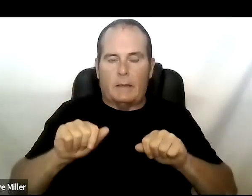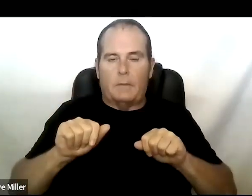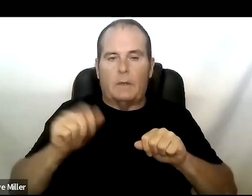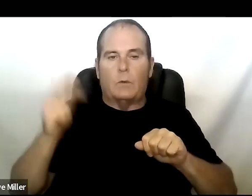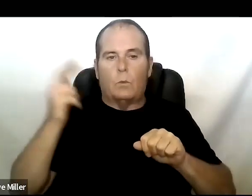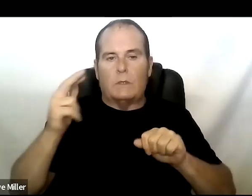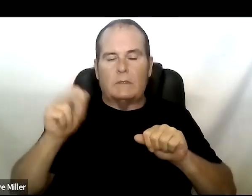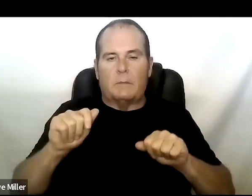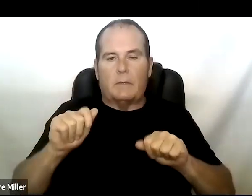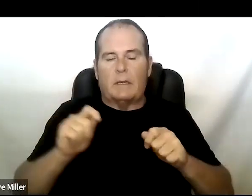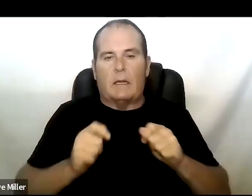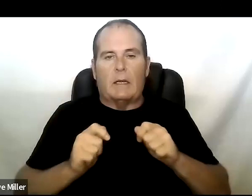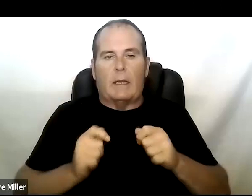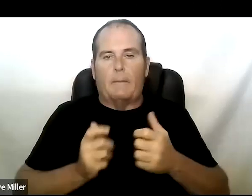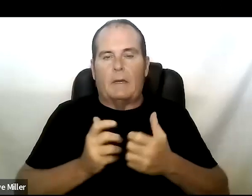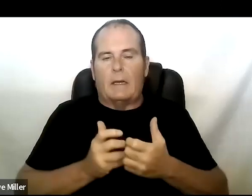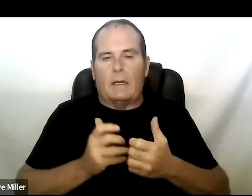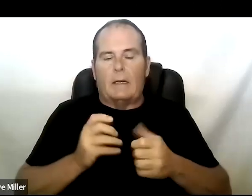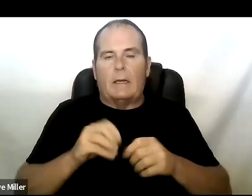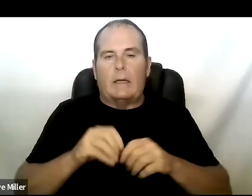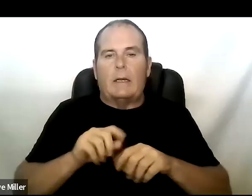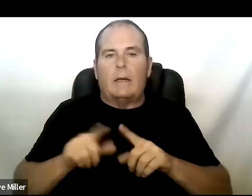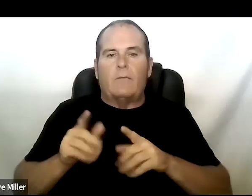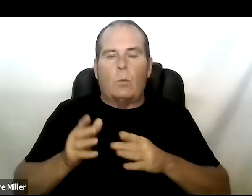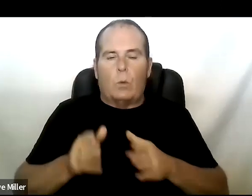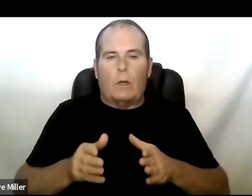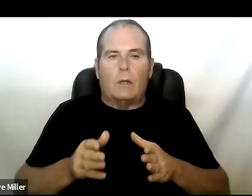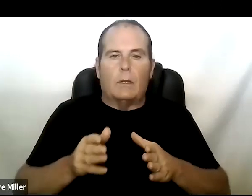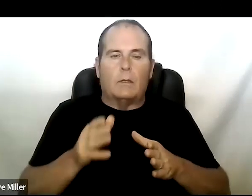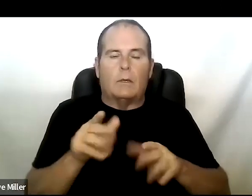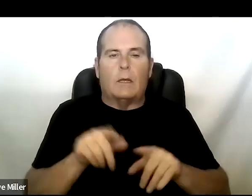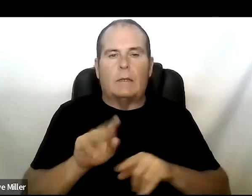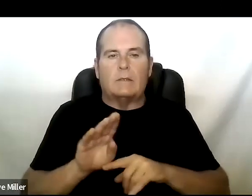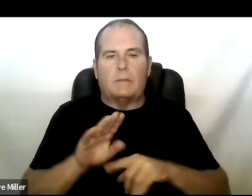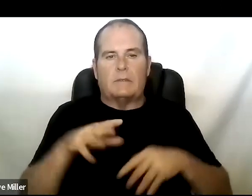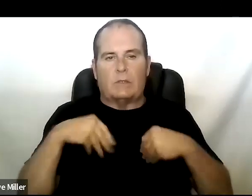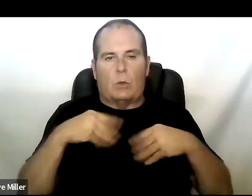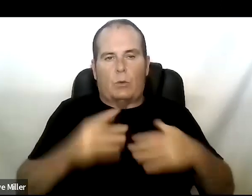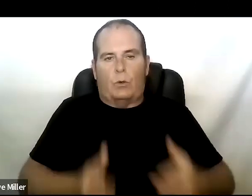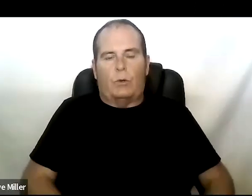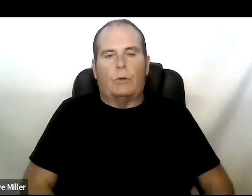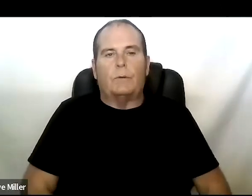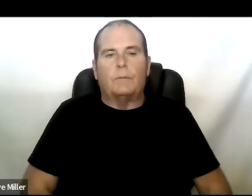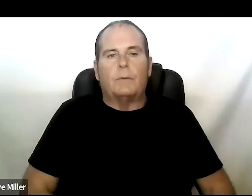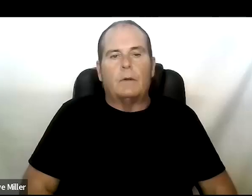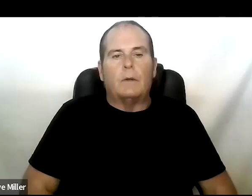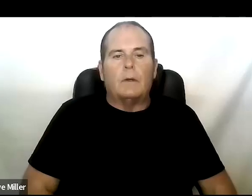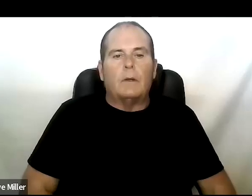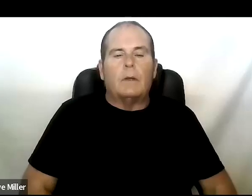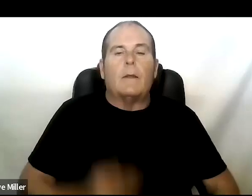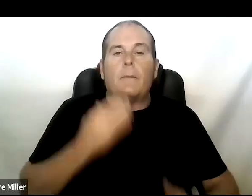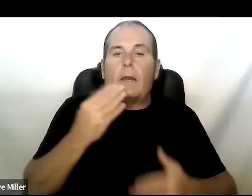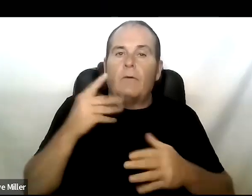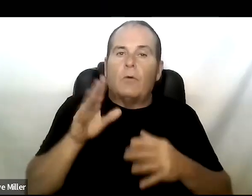reasonably accommodated in a different way as a business owner. Thank you for your